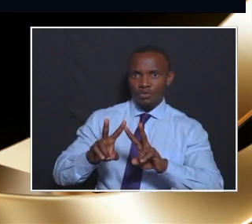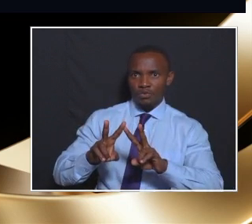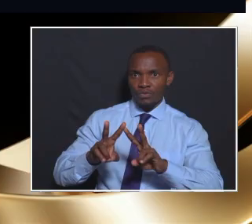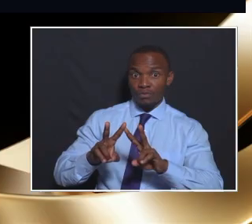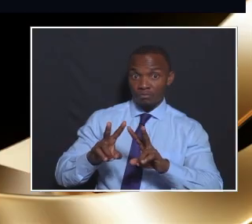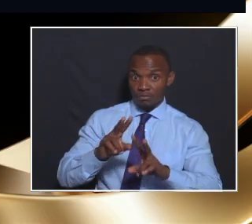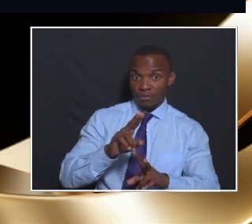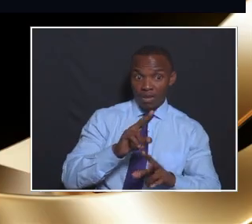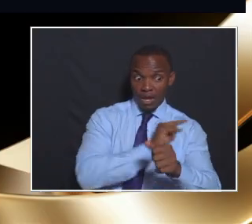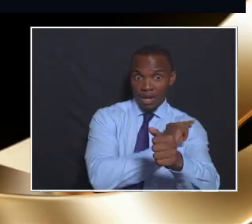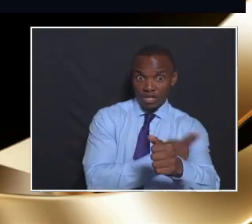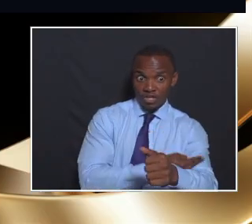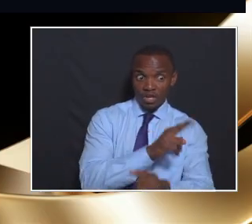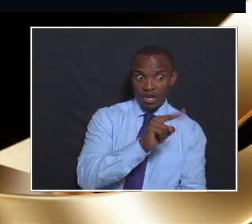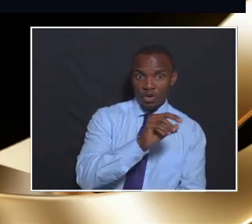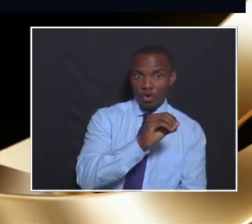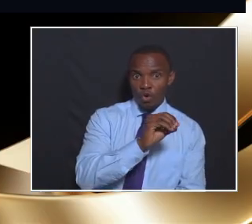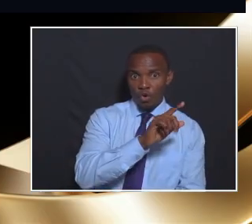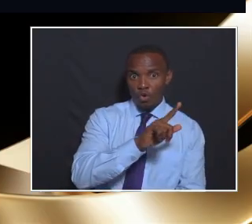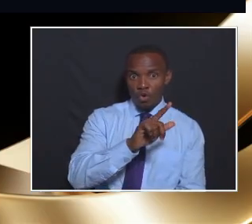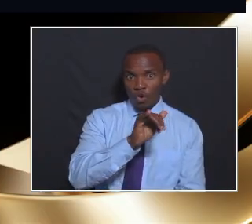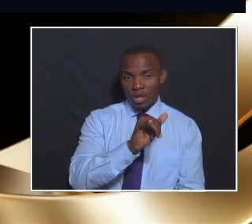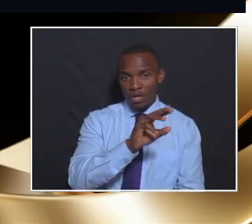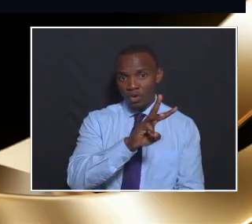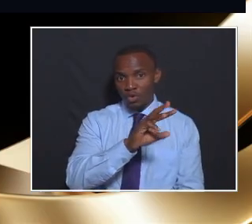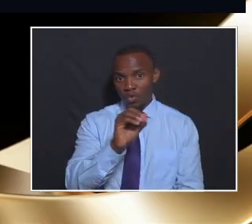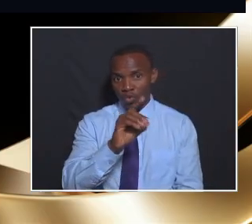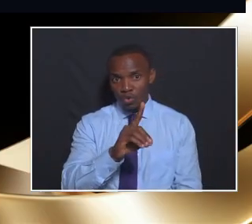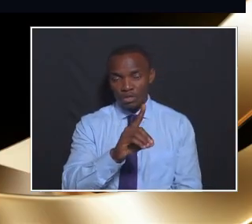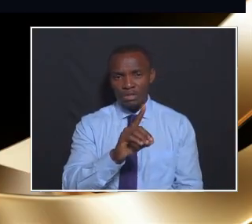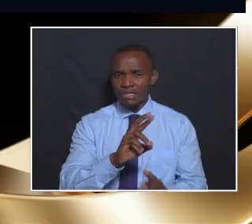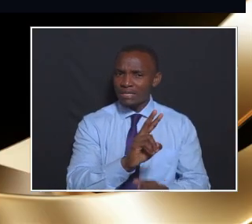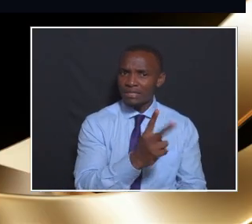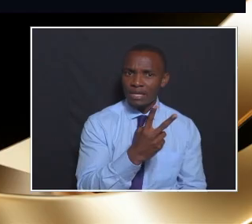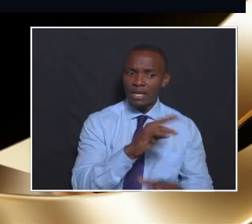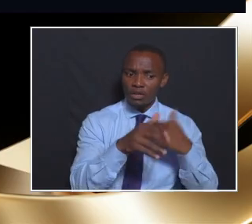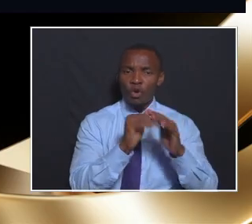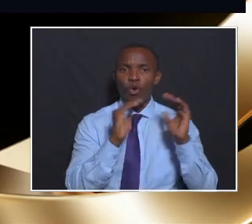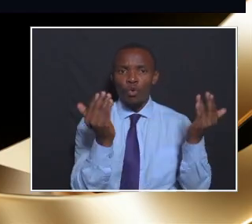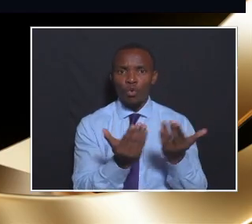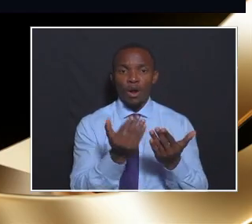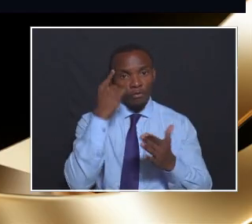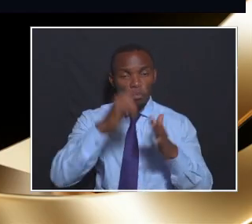Nollywood is the second in the whole world in terms of volume of production.